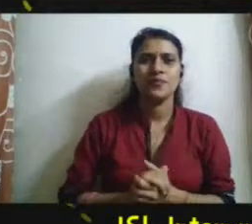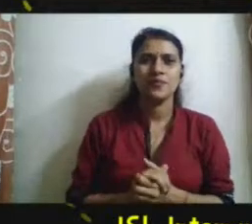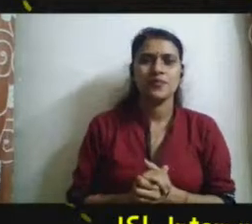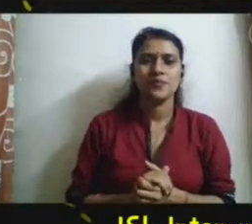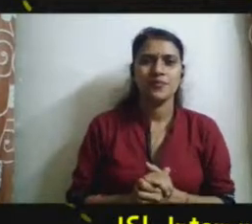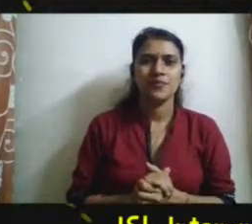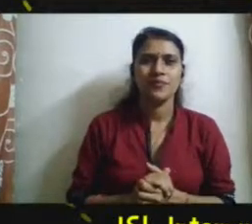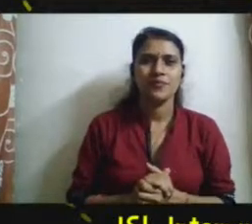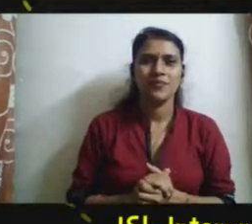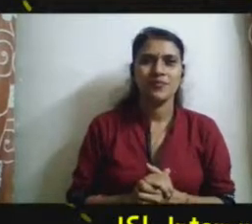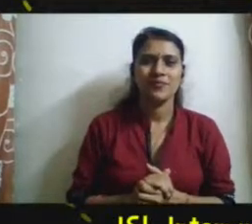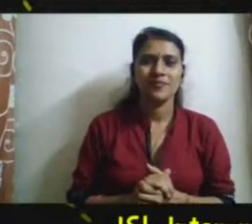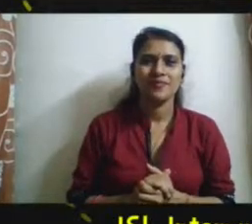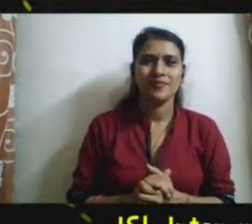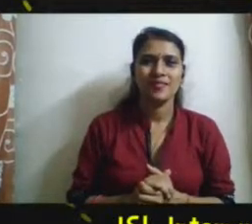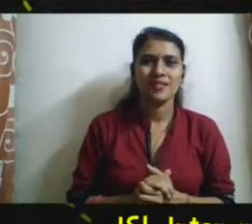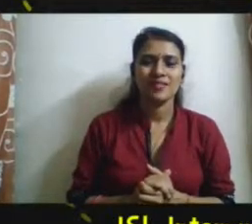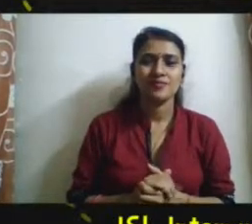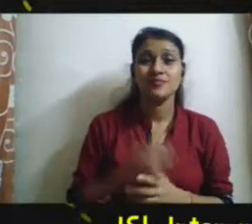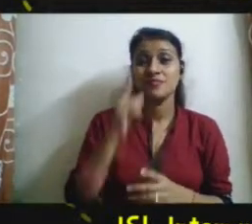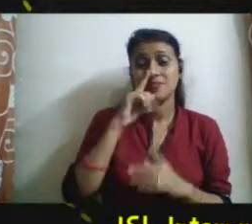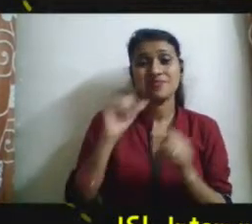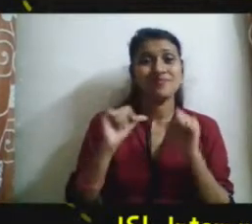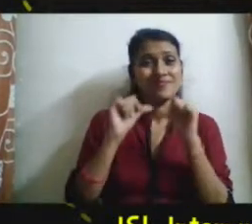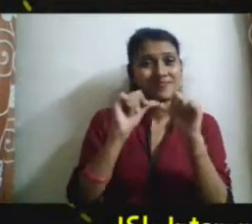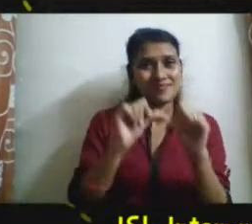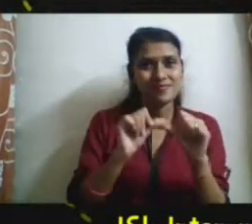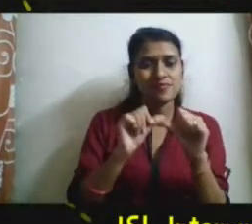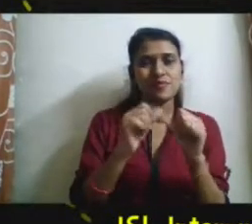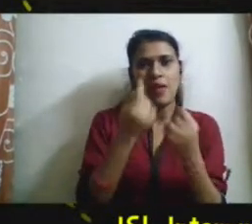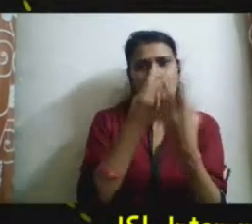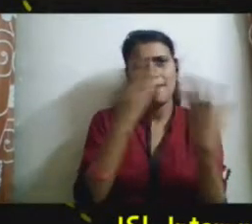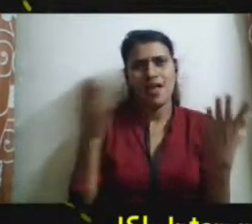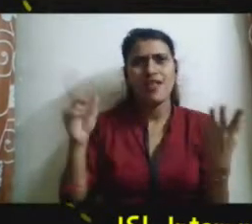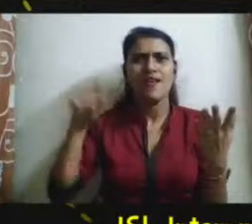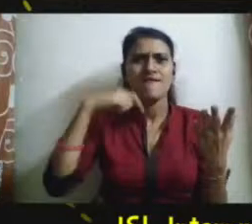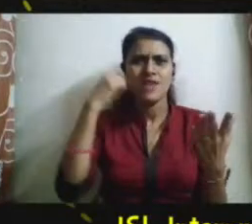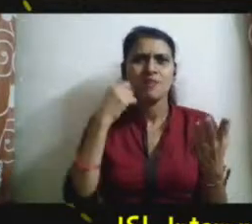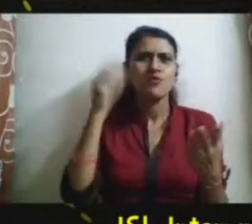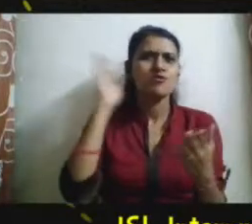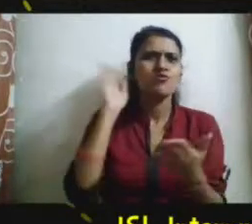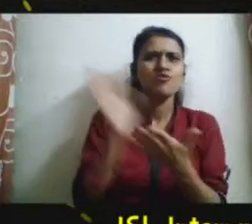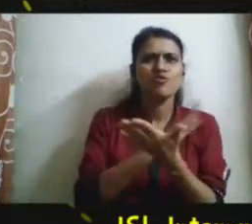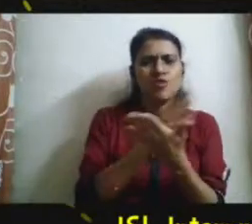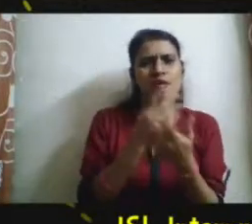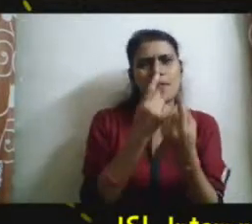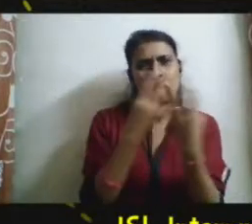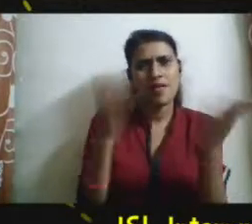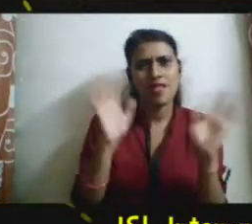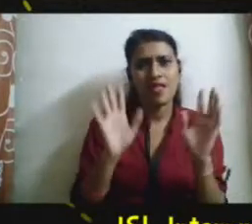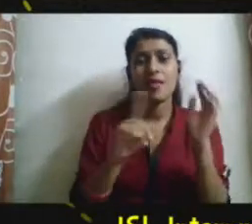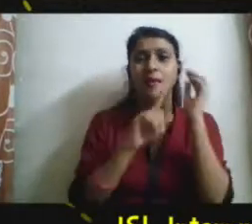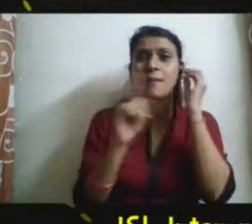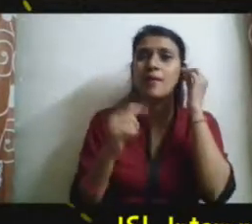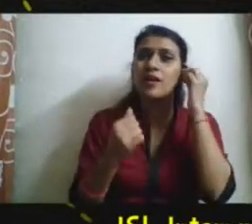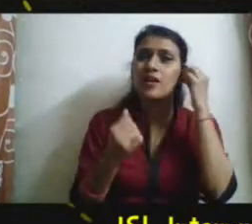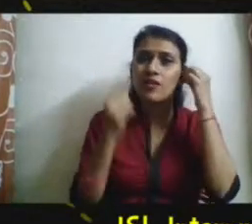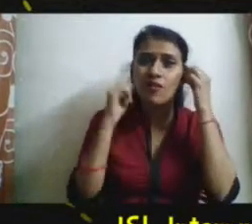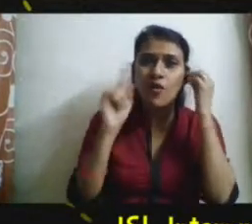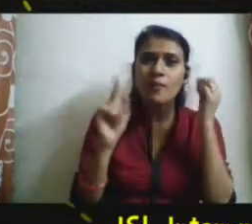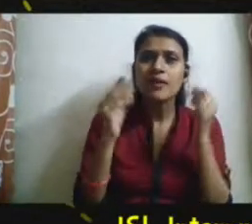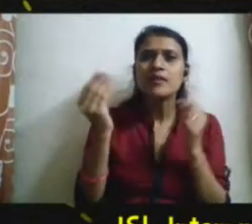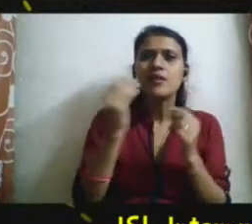You know, I listen to a lot of film songs, but I've listened more to songs that were made